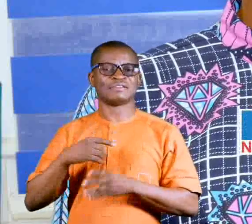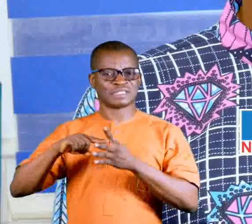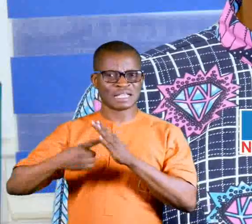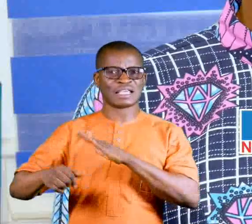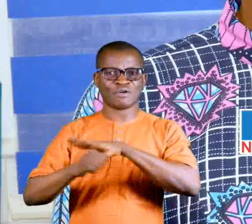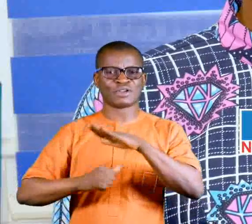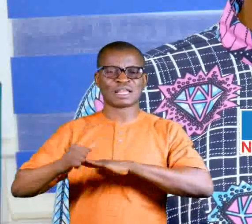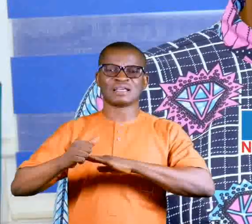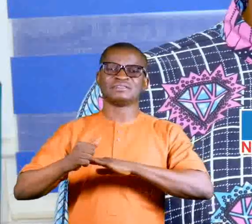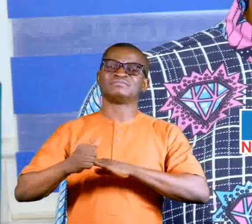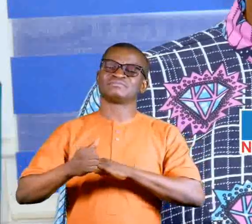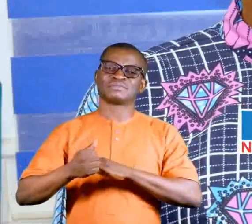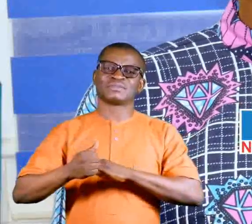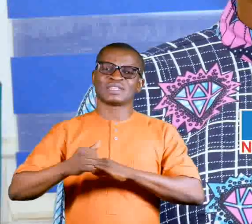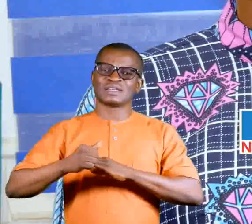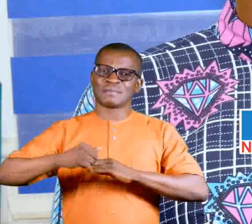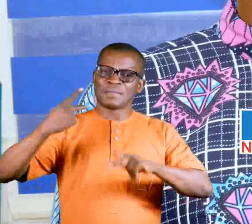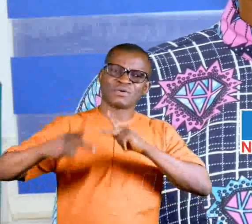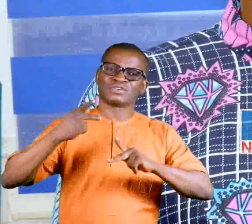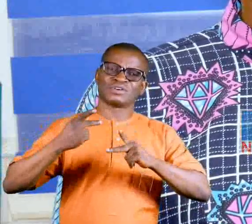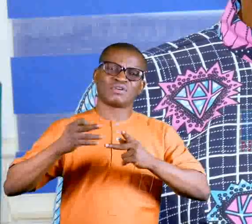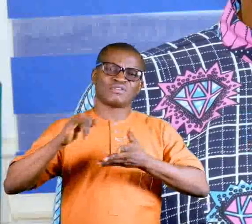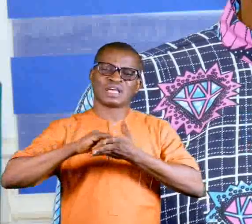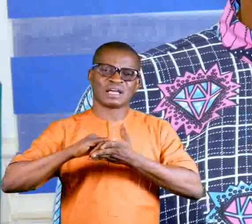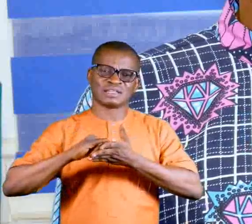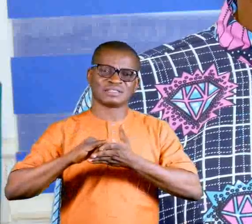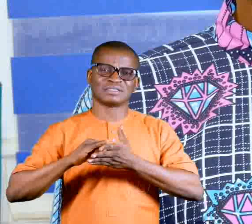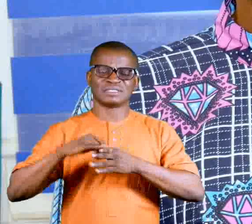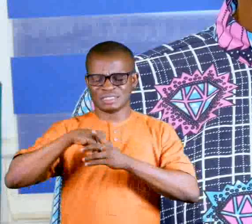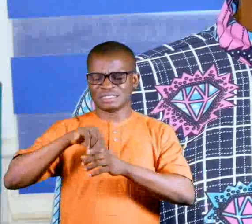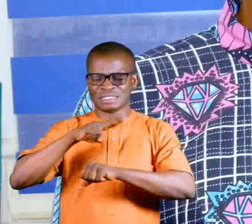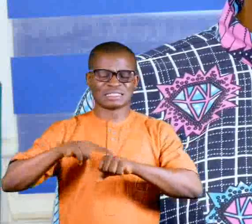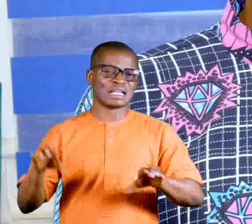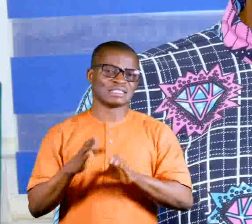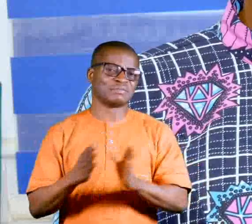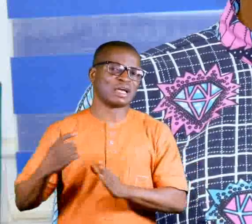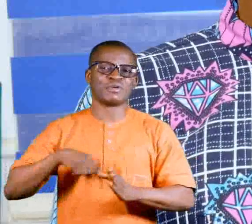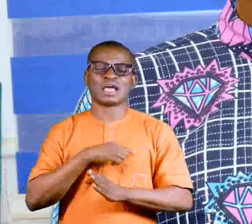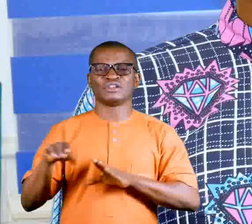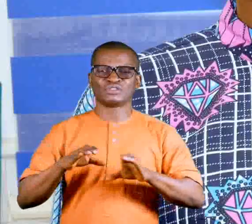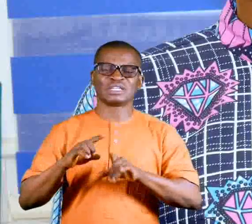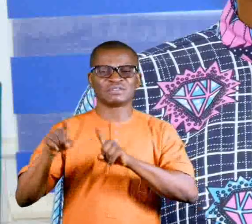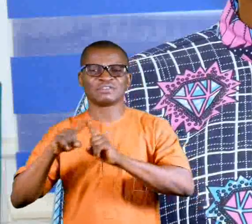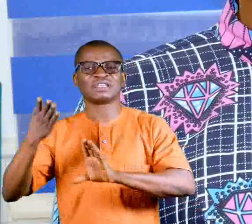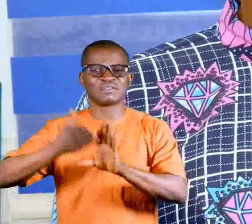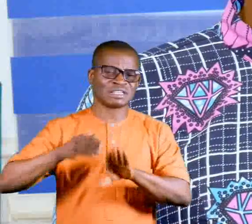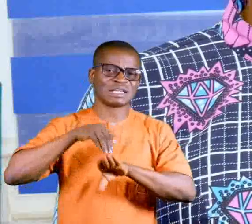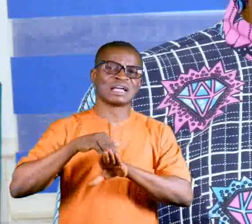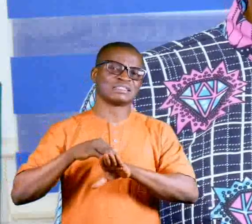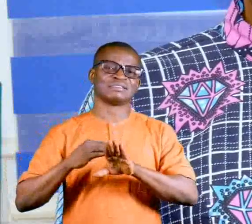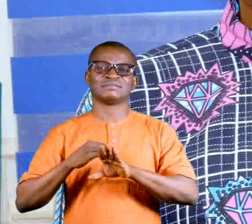under the prosecution component of the National Action Plan. We are doing a lot of interventions at different levels